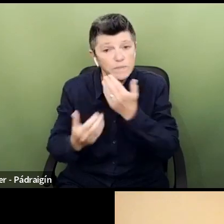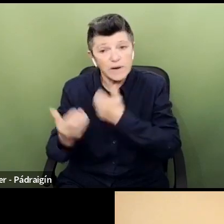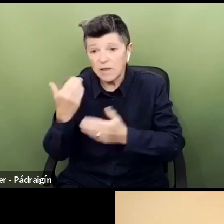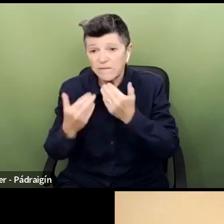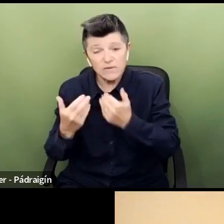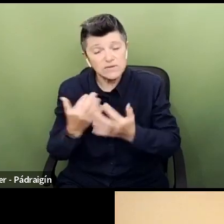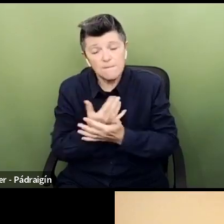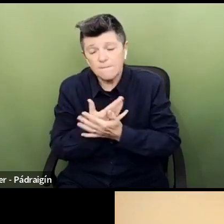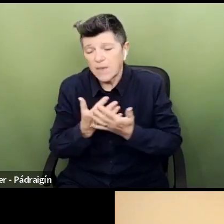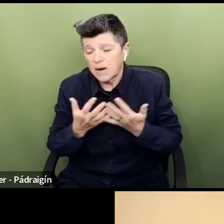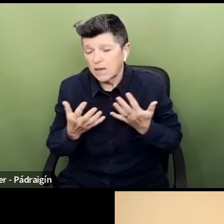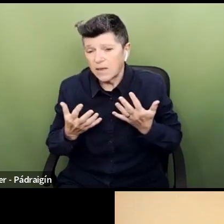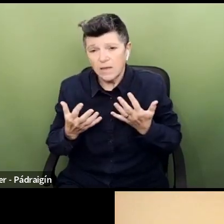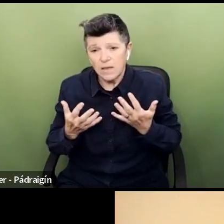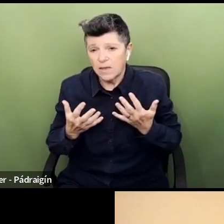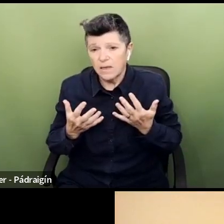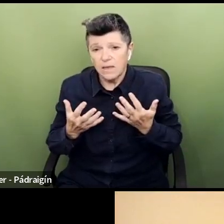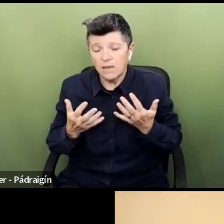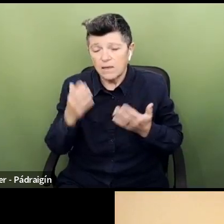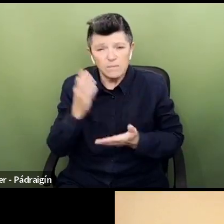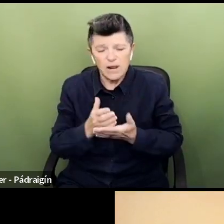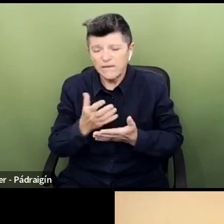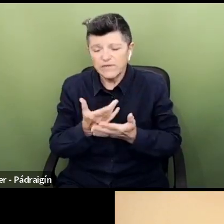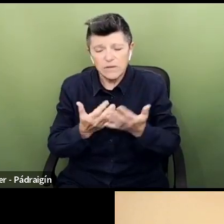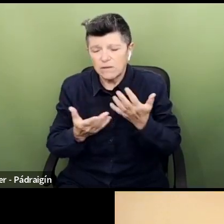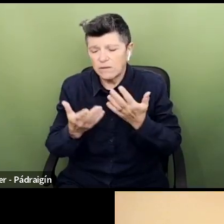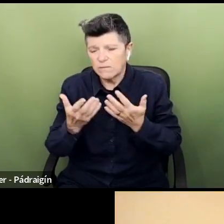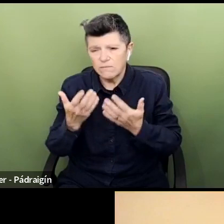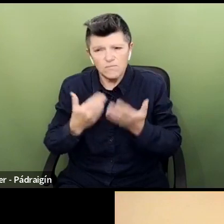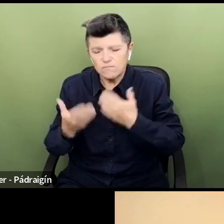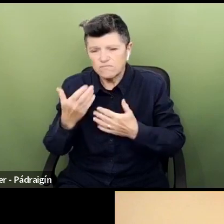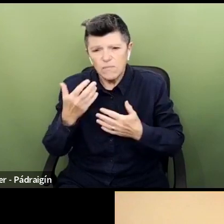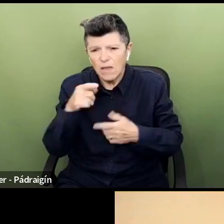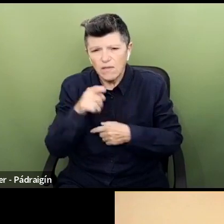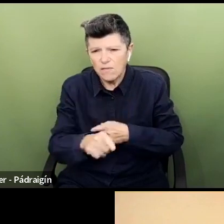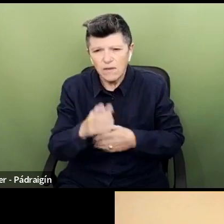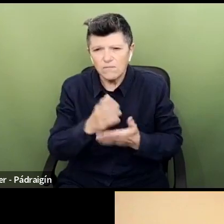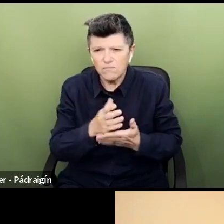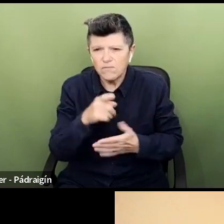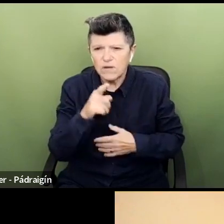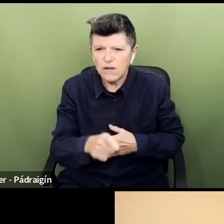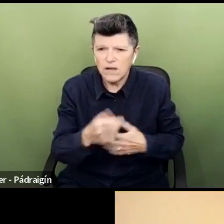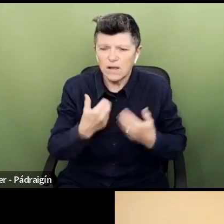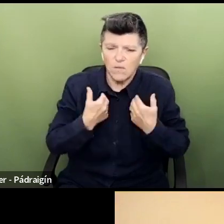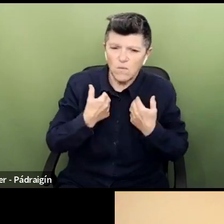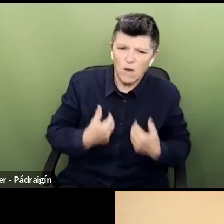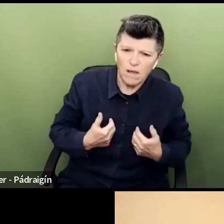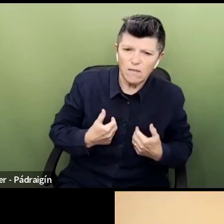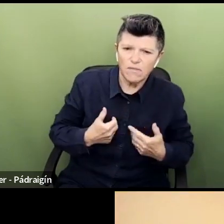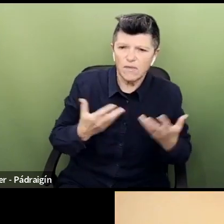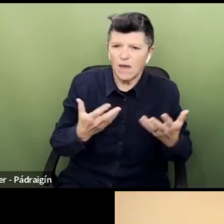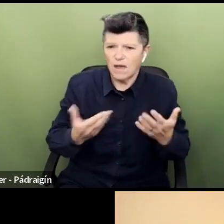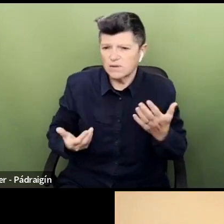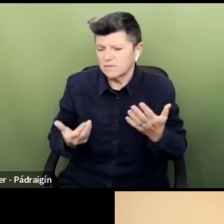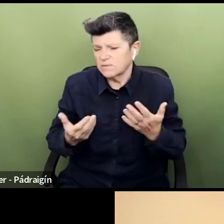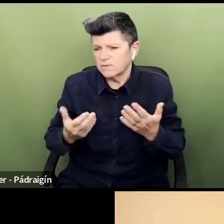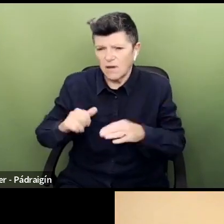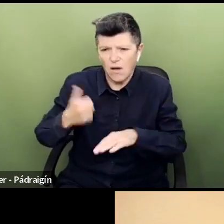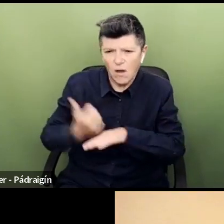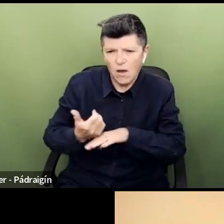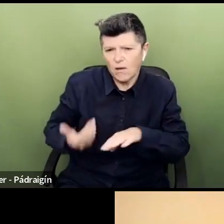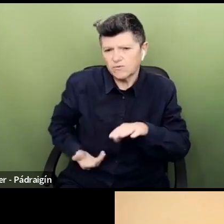merchants because they were so entrepreneurial and and so wealthy that enabled them to kind of transition in that